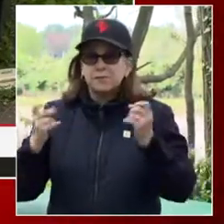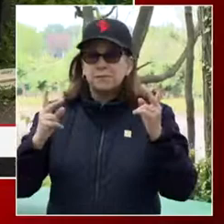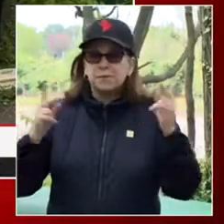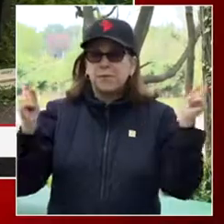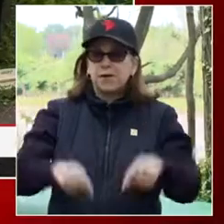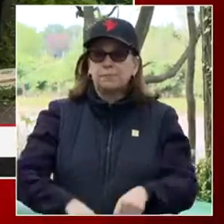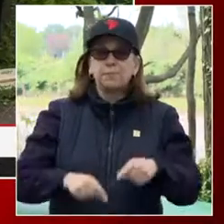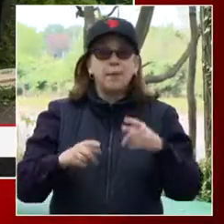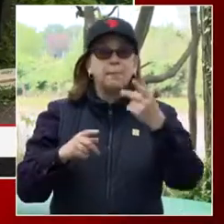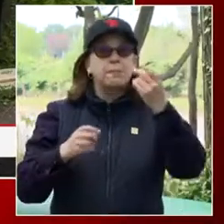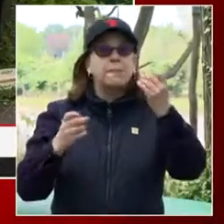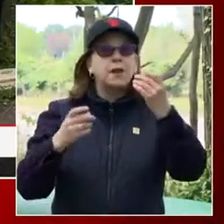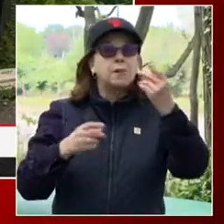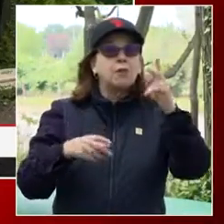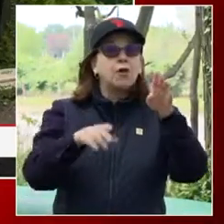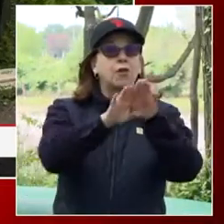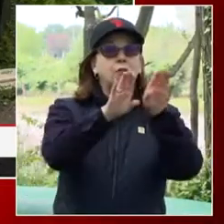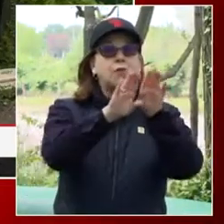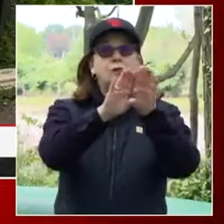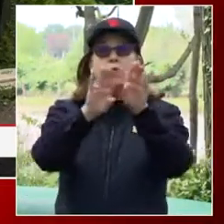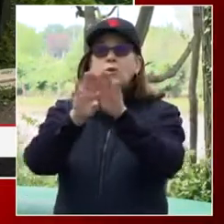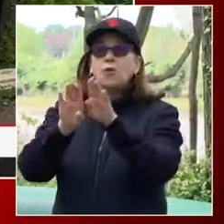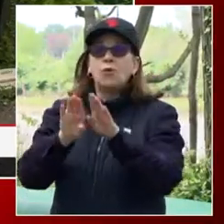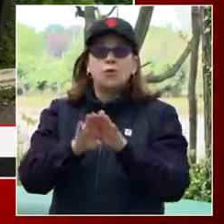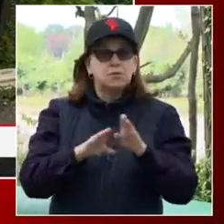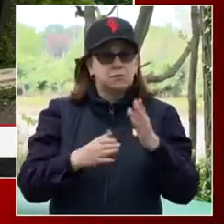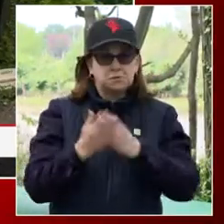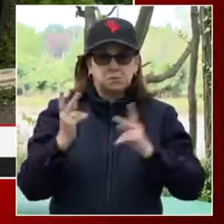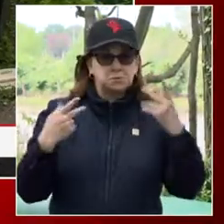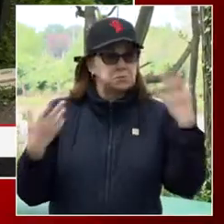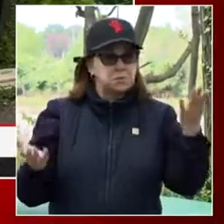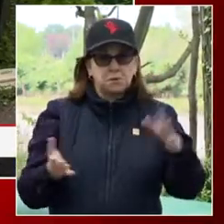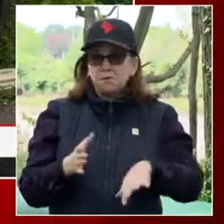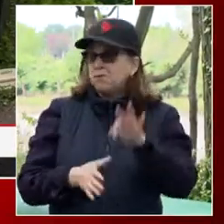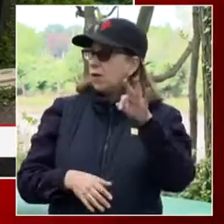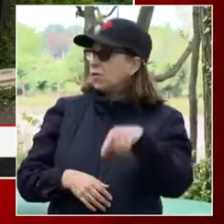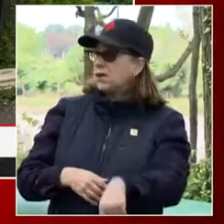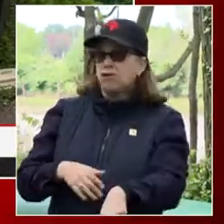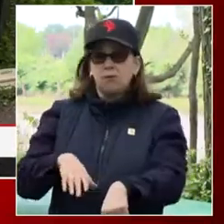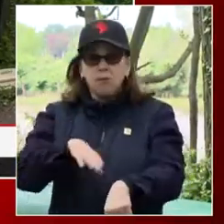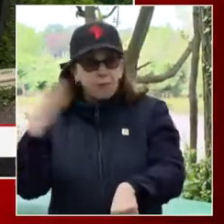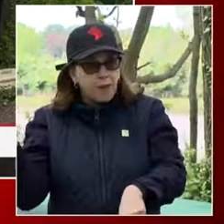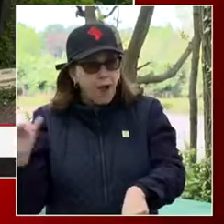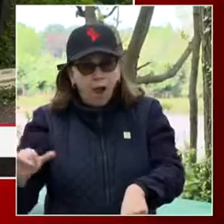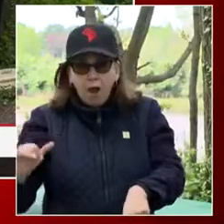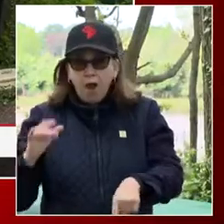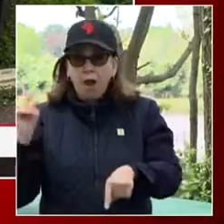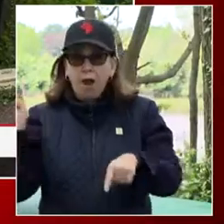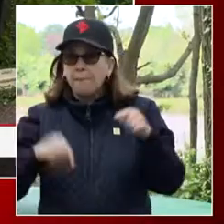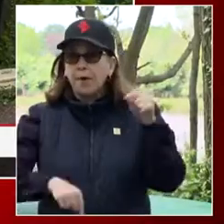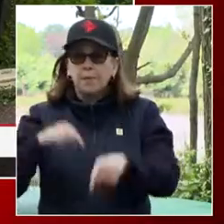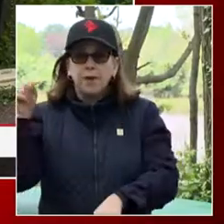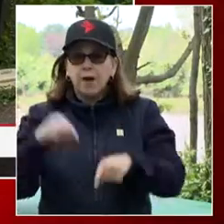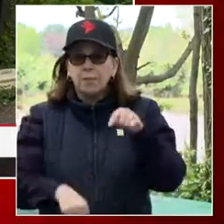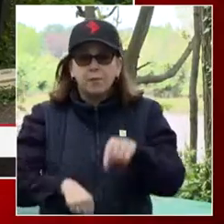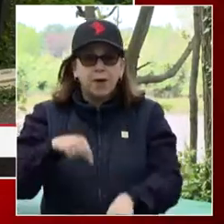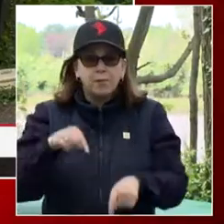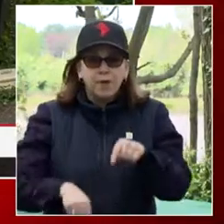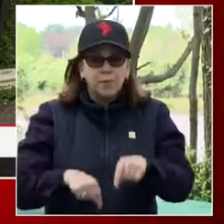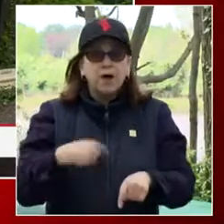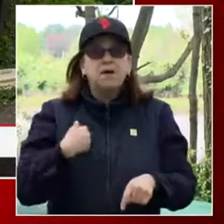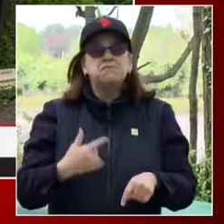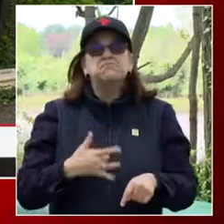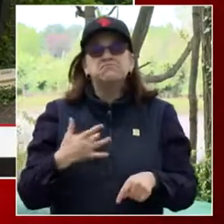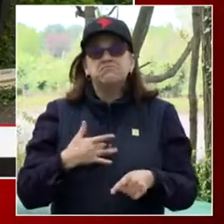Kingman Island, that people had never been here before discovered Kingman Island. And I believe that the number of visitors will continue